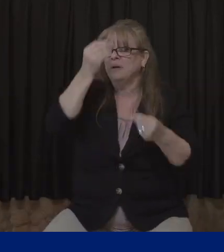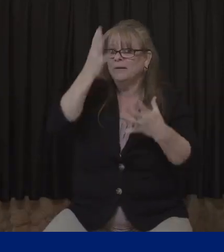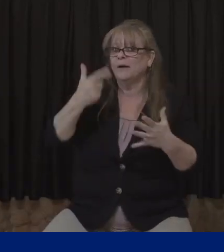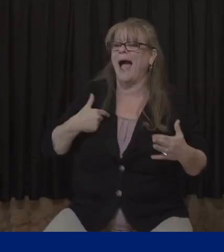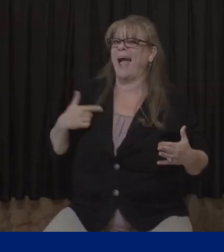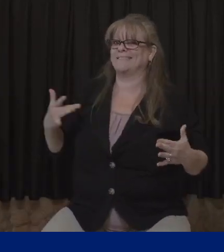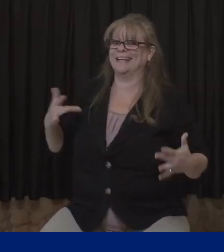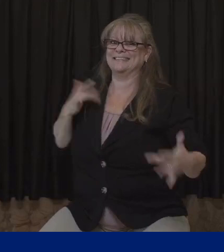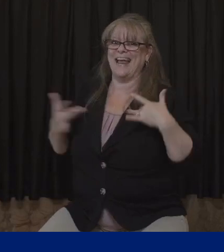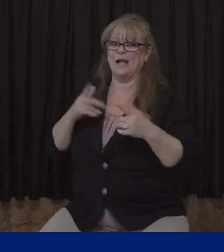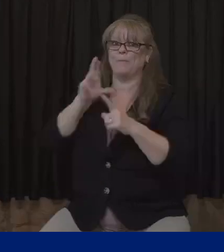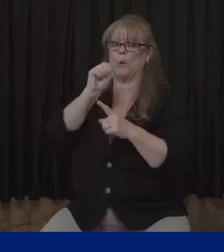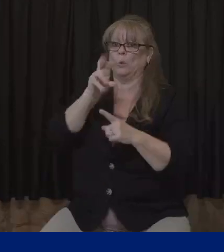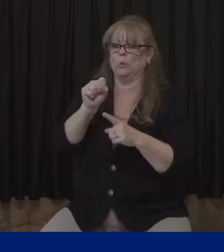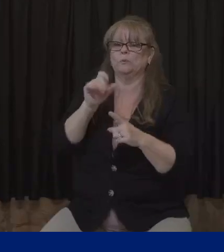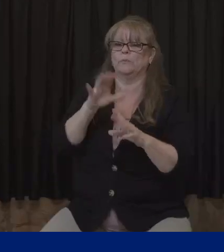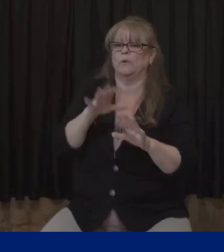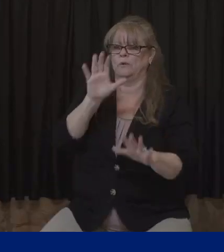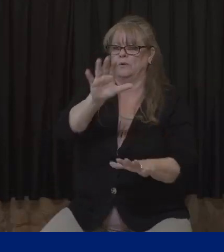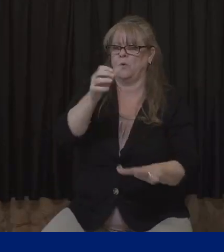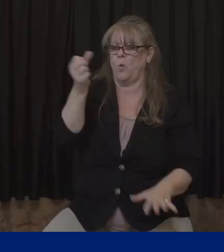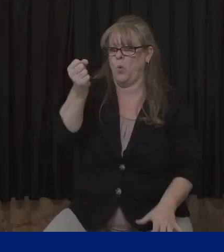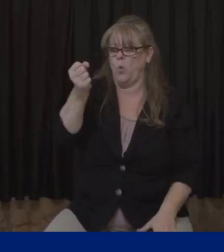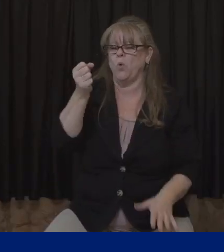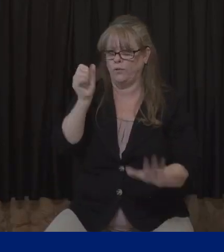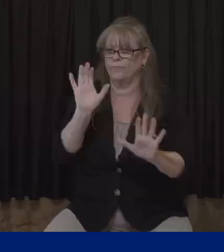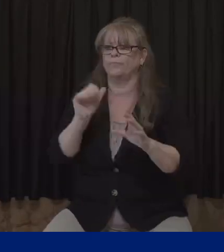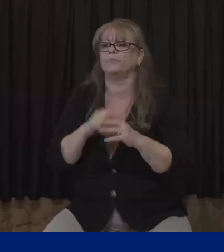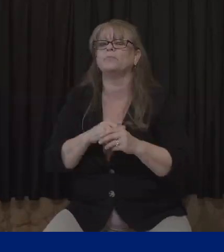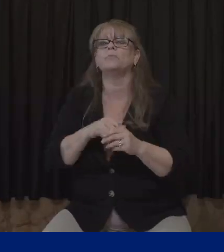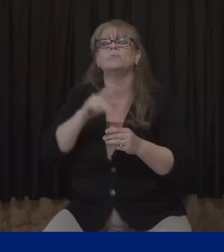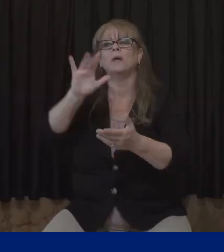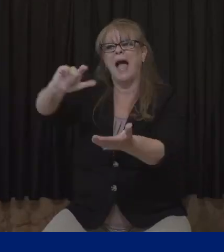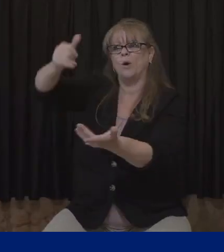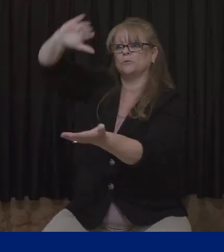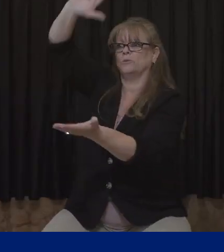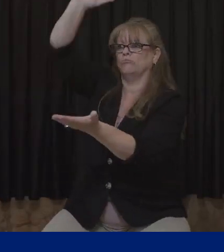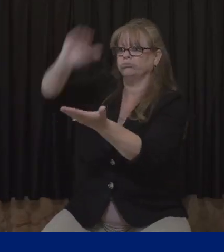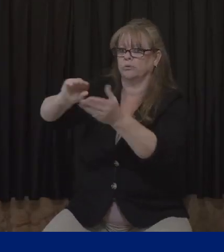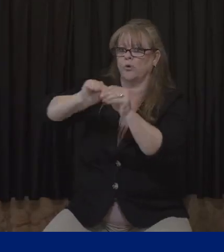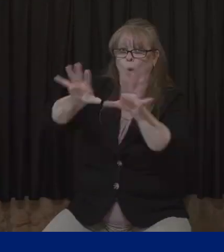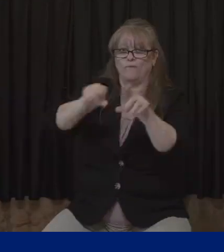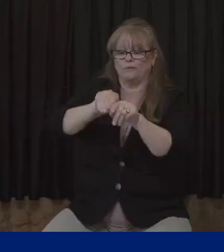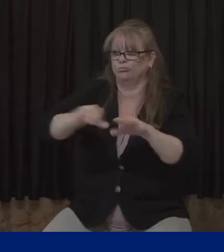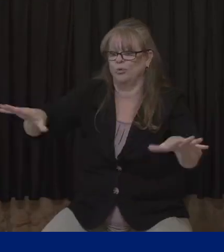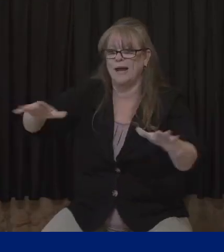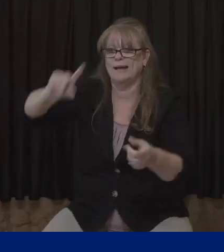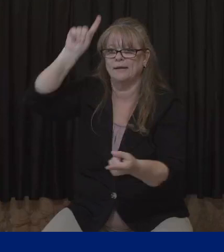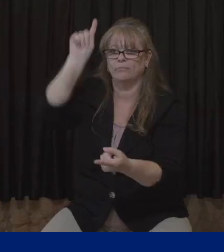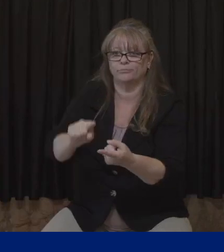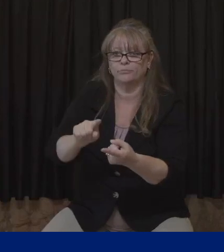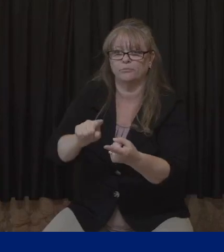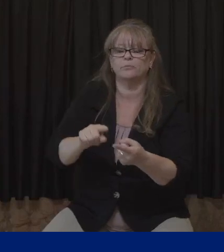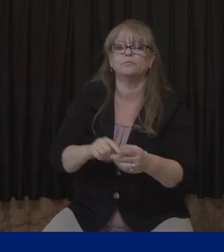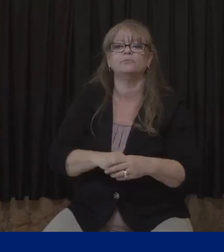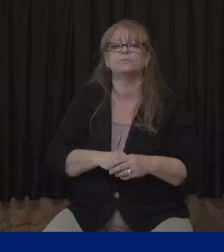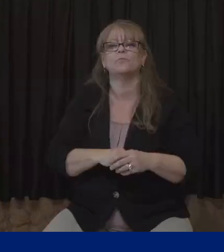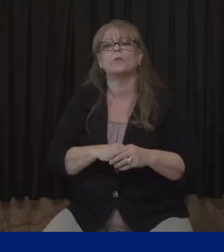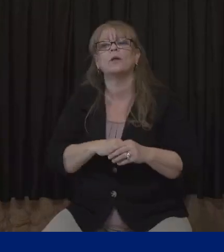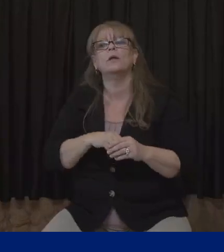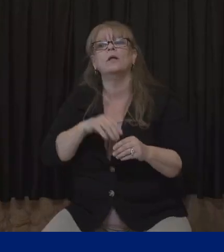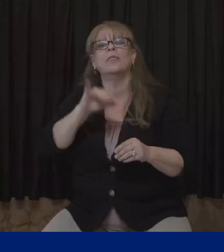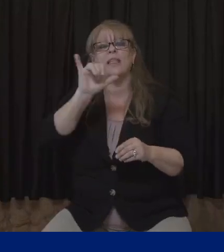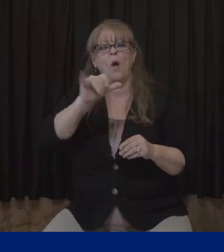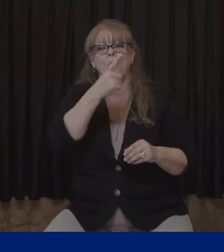May, how are we going to make sure that we're reducing the spread through testing and tracing, one of the 4 things that we need to be able to complete and do in May to be